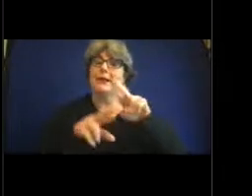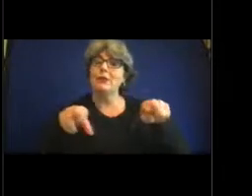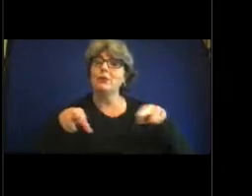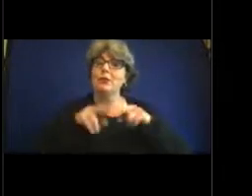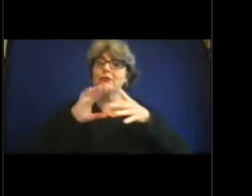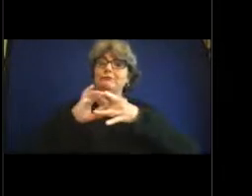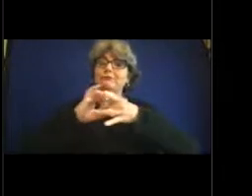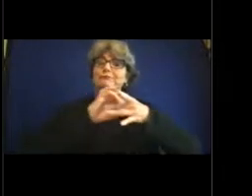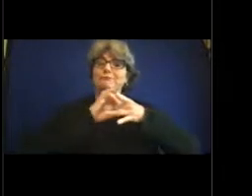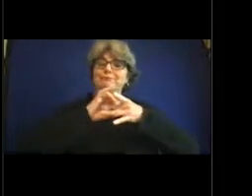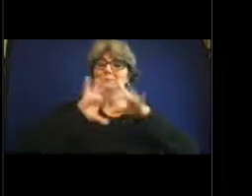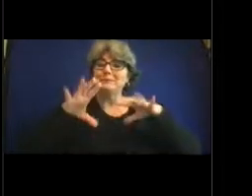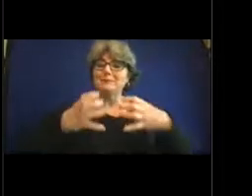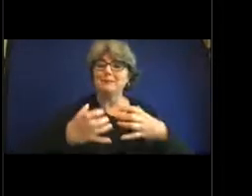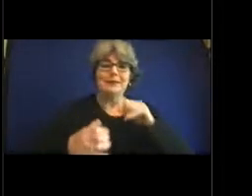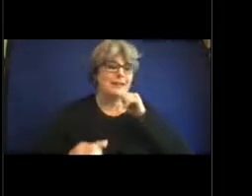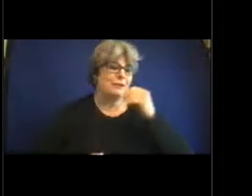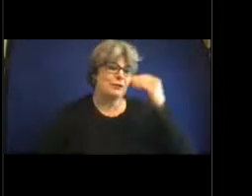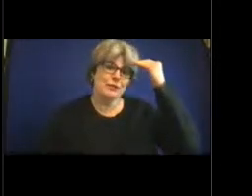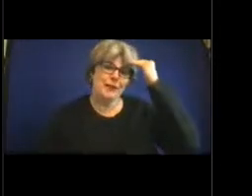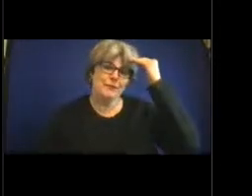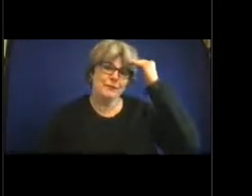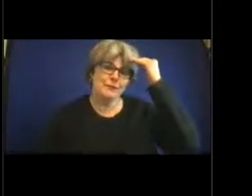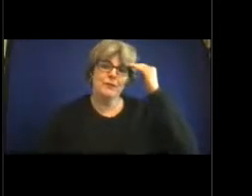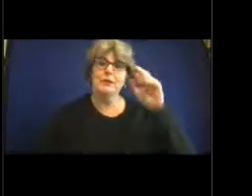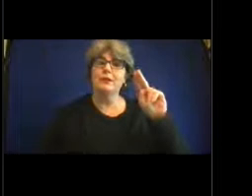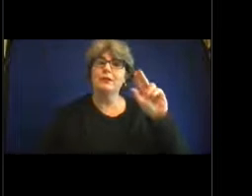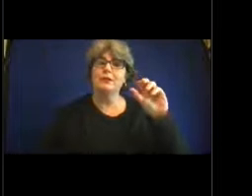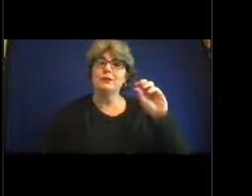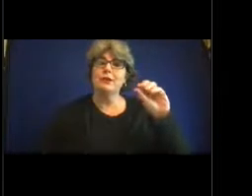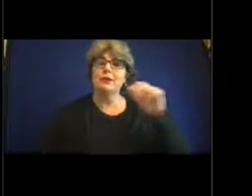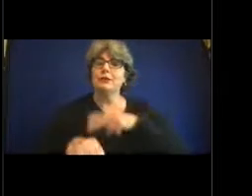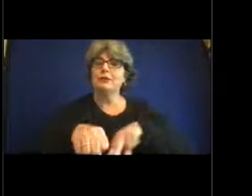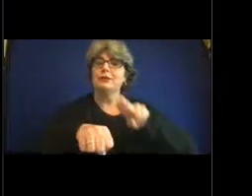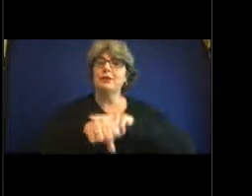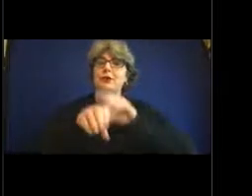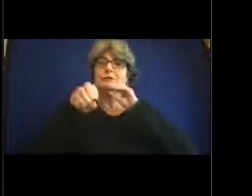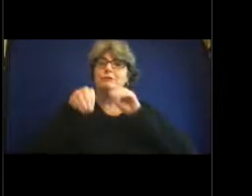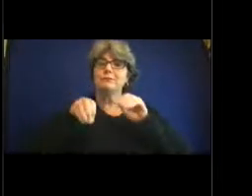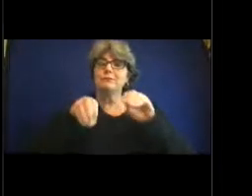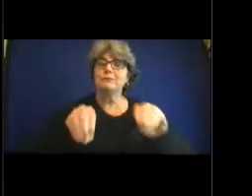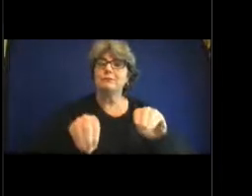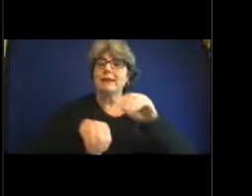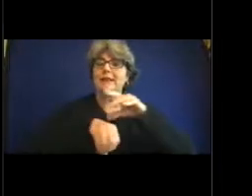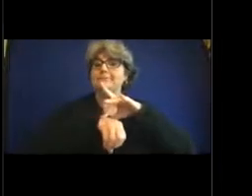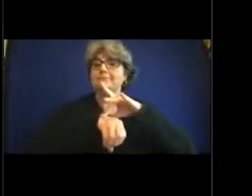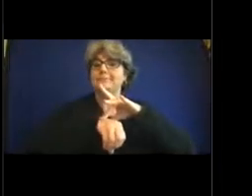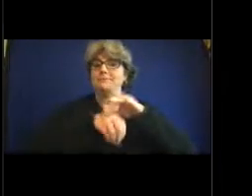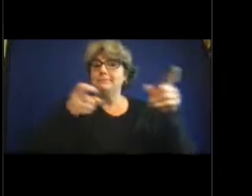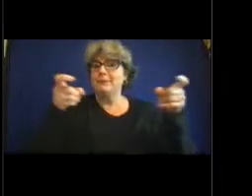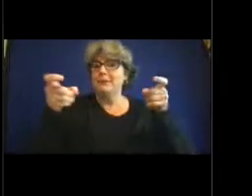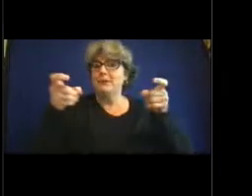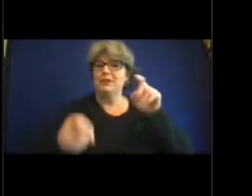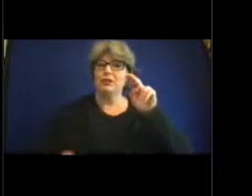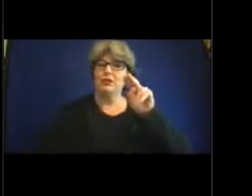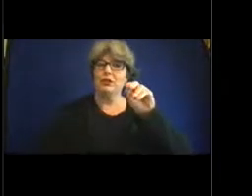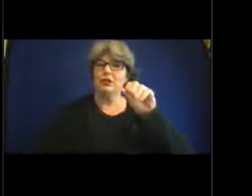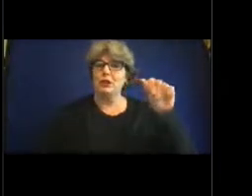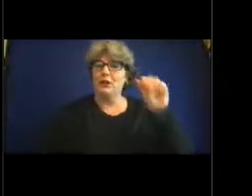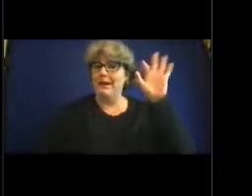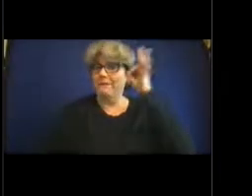Collaboration Network. If you're not familiar, NOAA is the National Oceanic and Atmospheric Administration, a